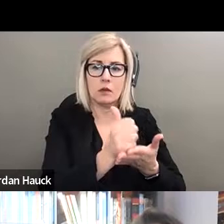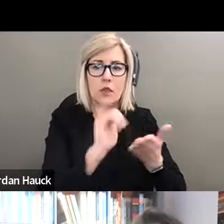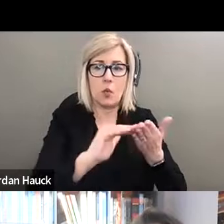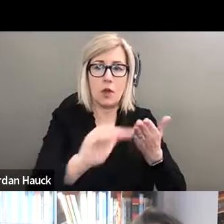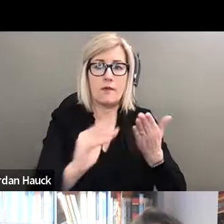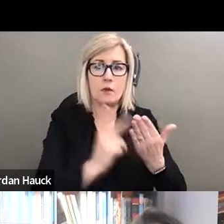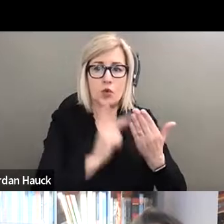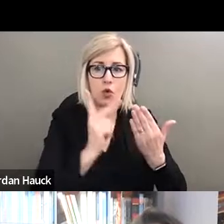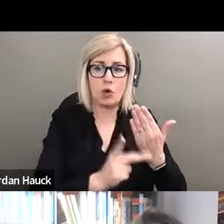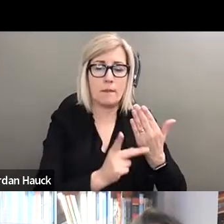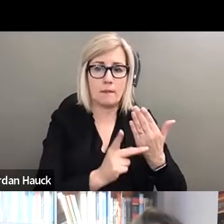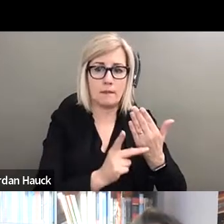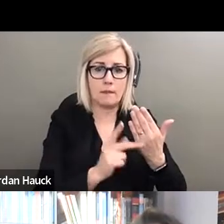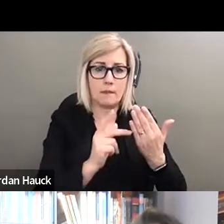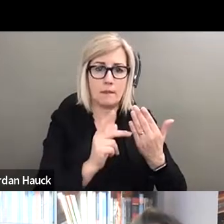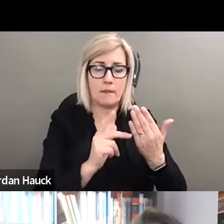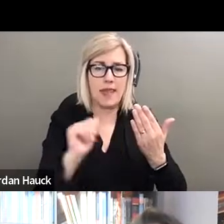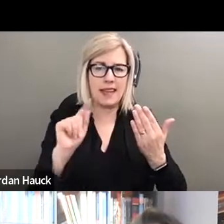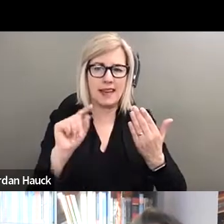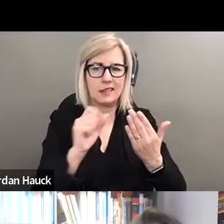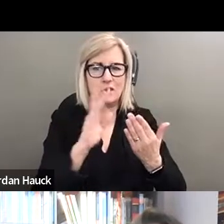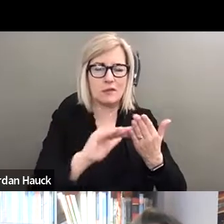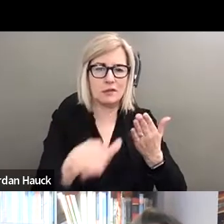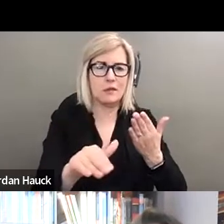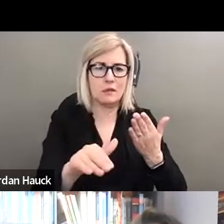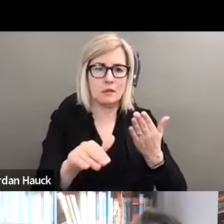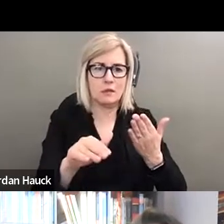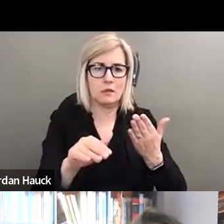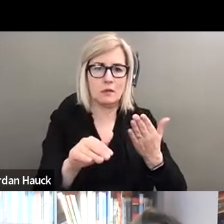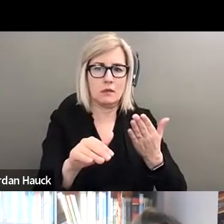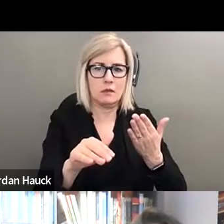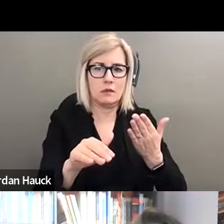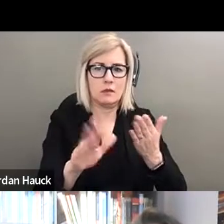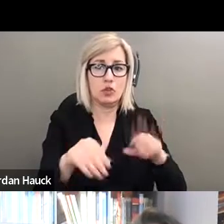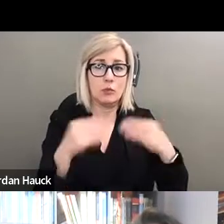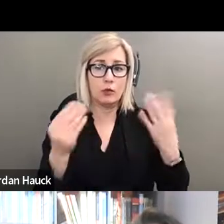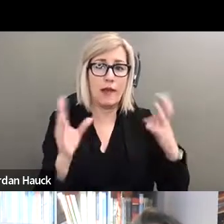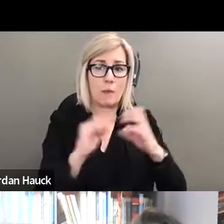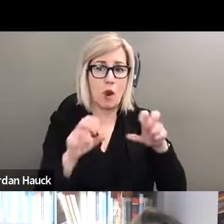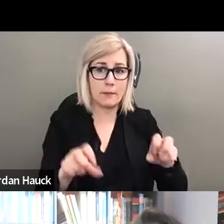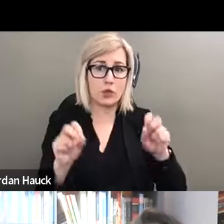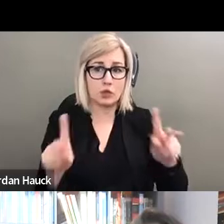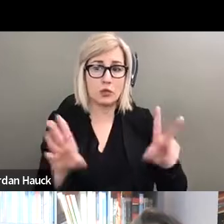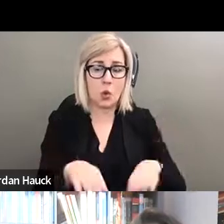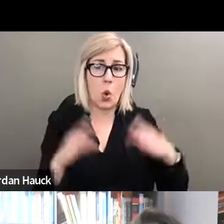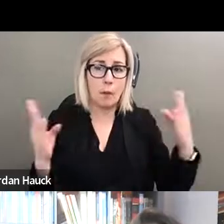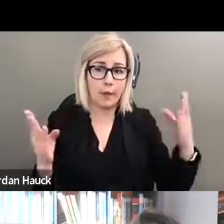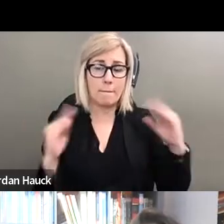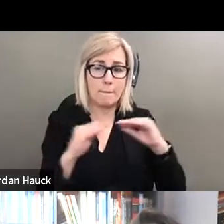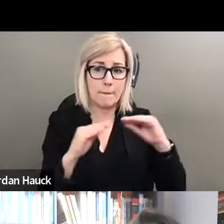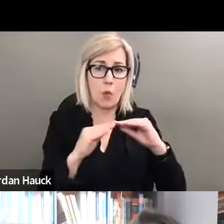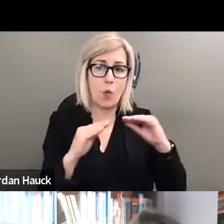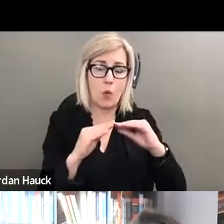programs with Glenwood and Woodward to provide more opportunities to open up